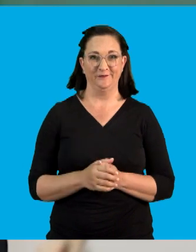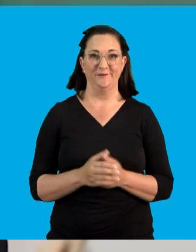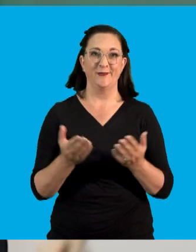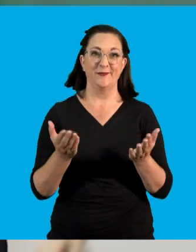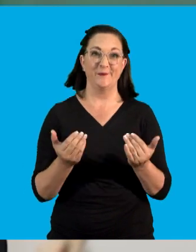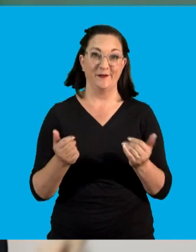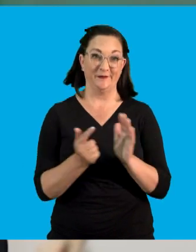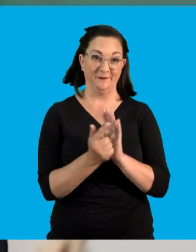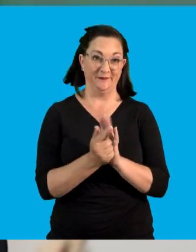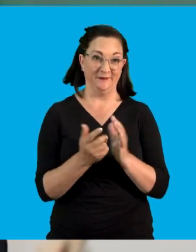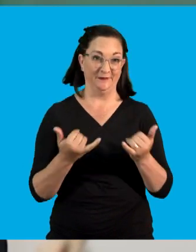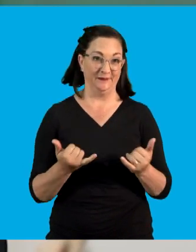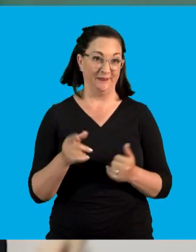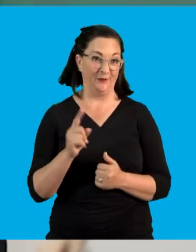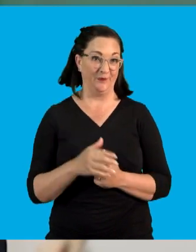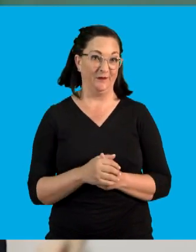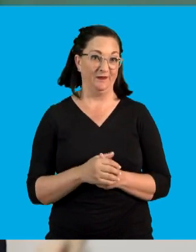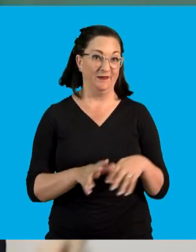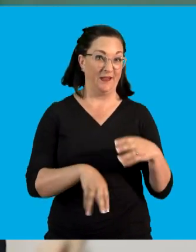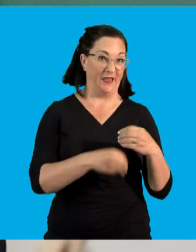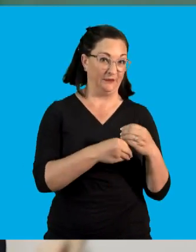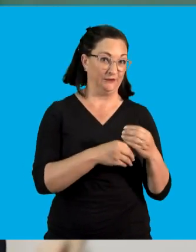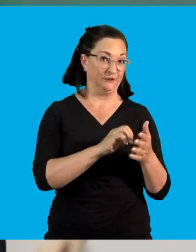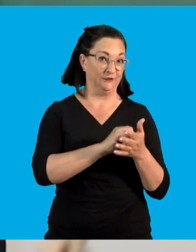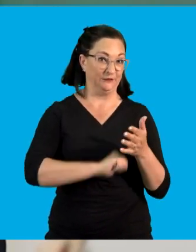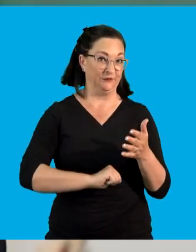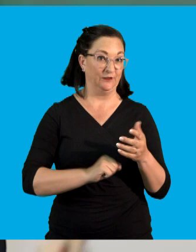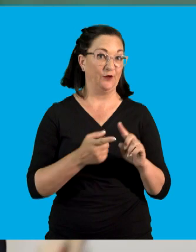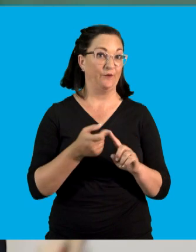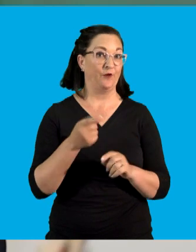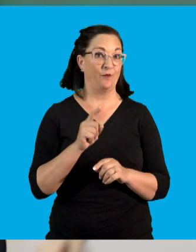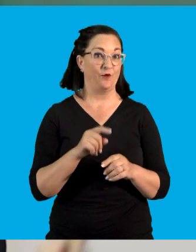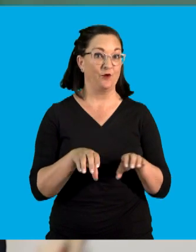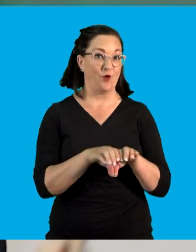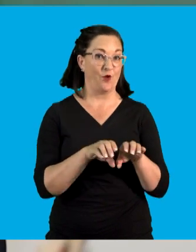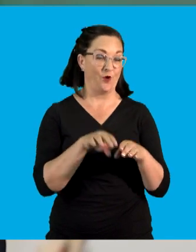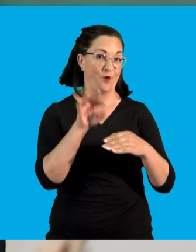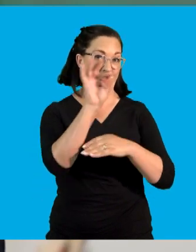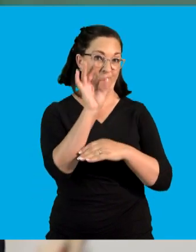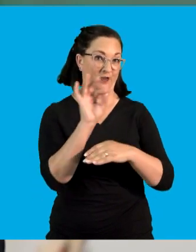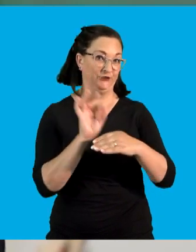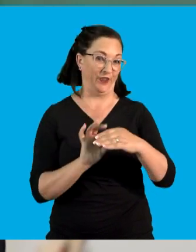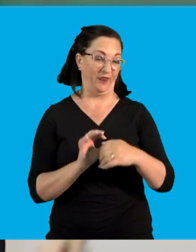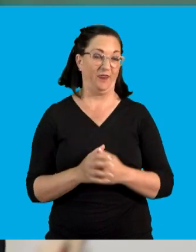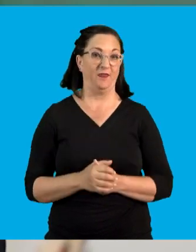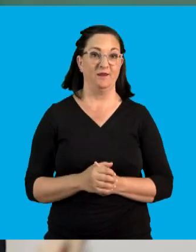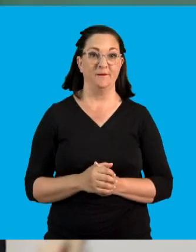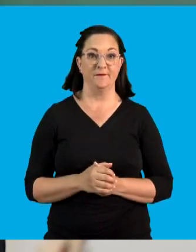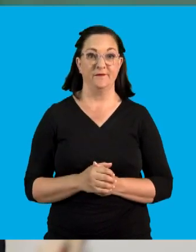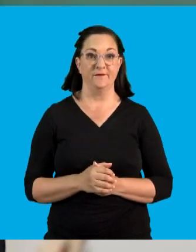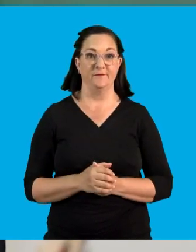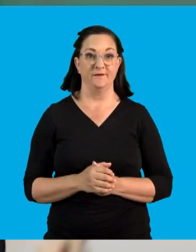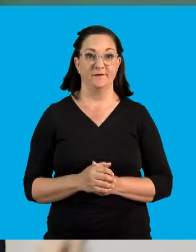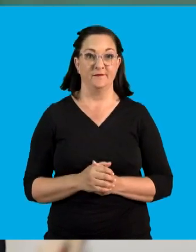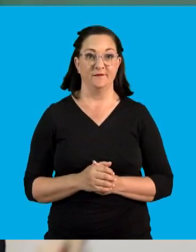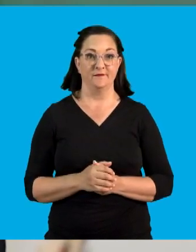Hello learners, and welcome to today's lesson of addition and subtraction of common fractions.